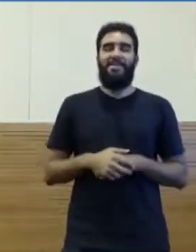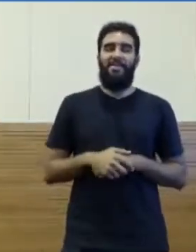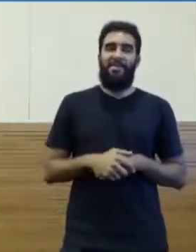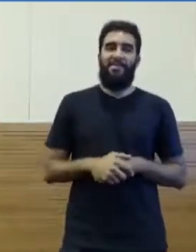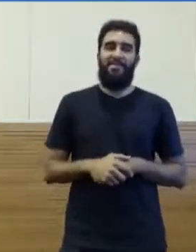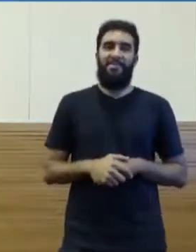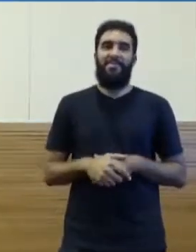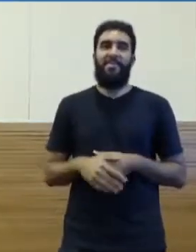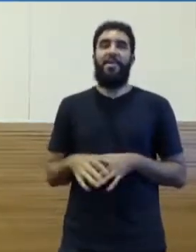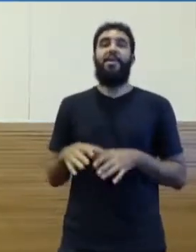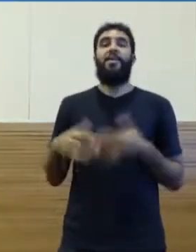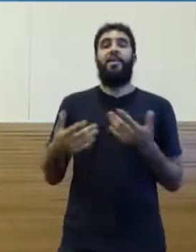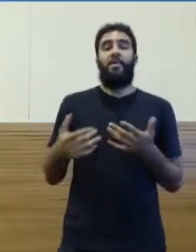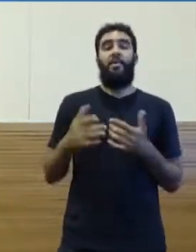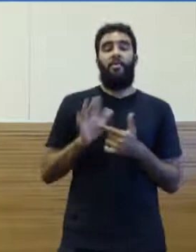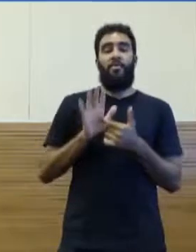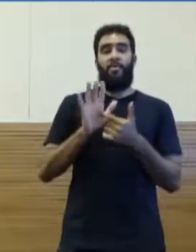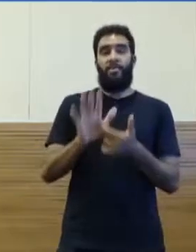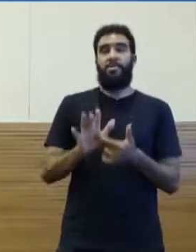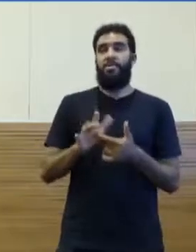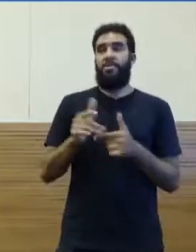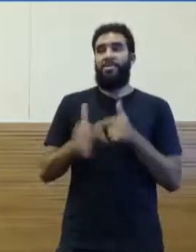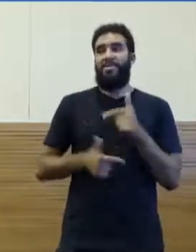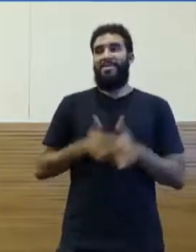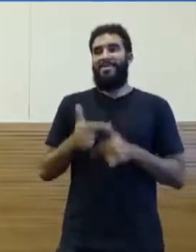do follow-up and evaluation,